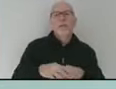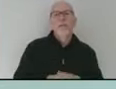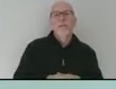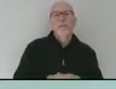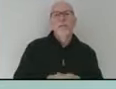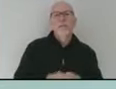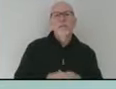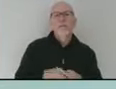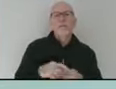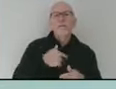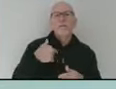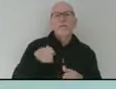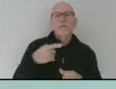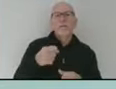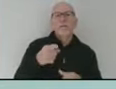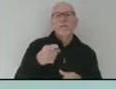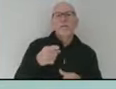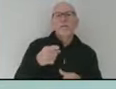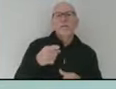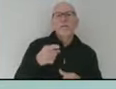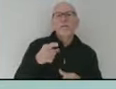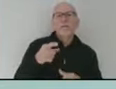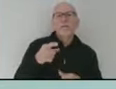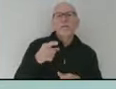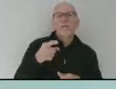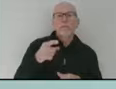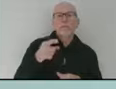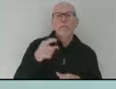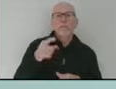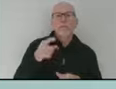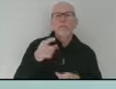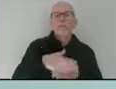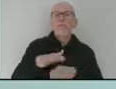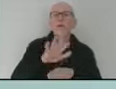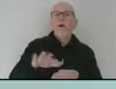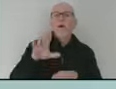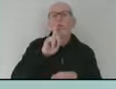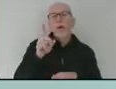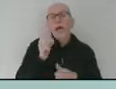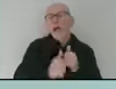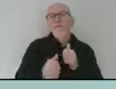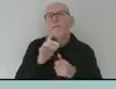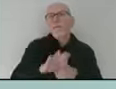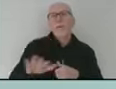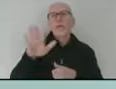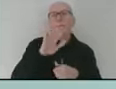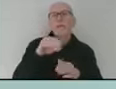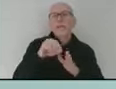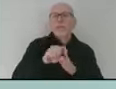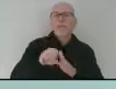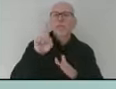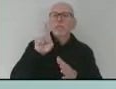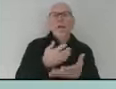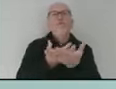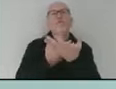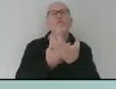We're in the midst of Jackson counties and Hoosiers across the state to trust the medical evidence and do what they can